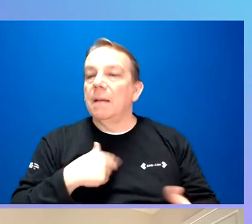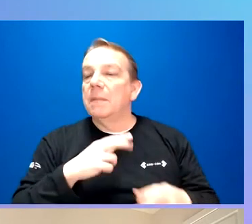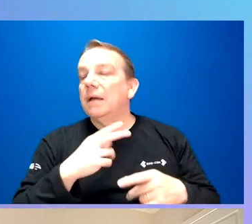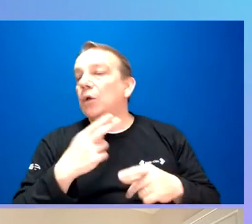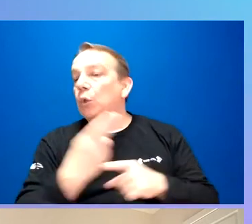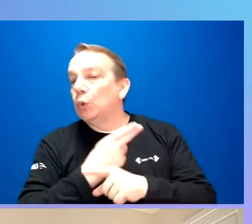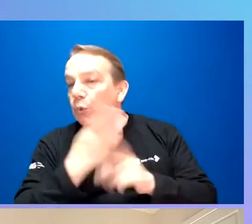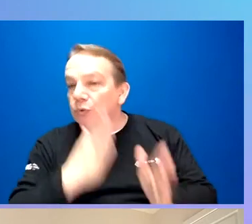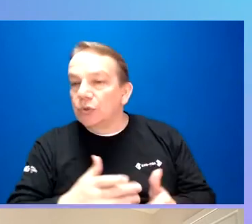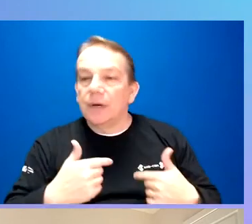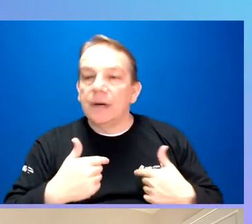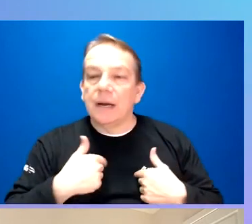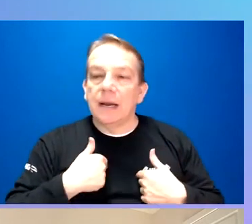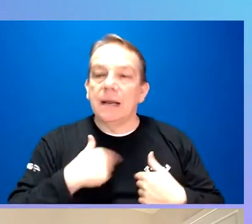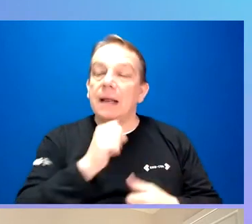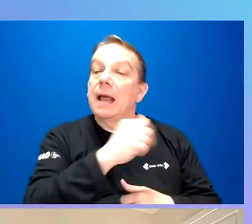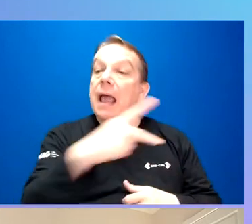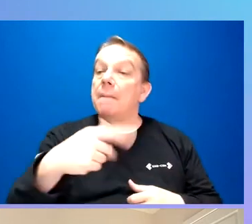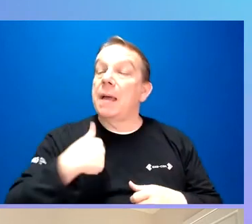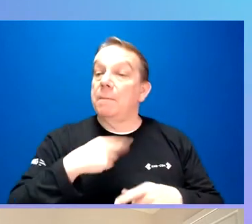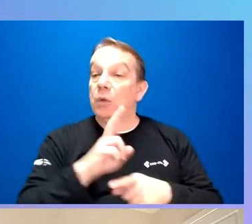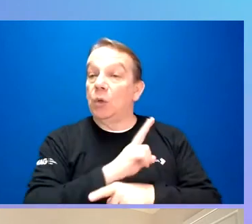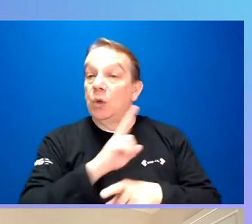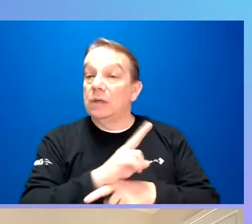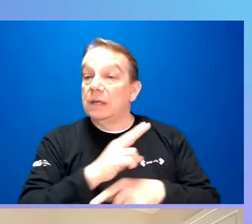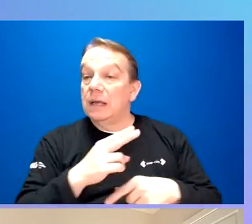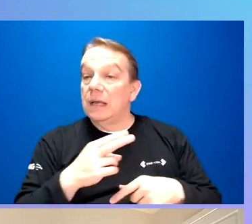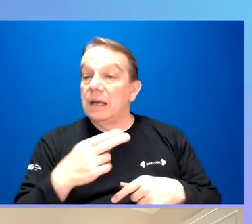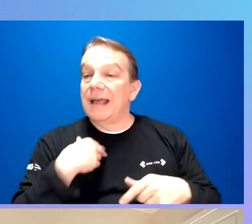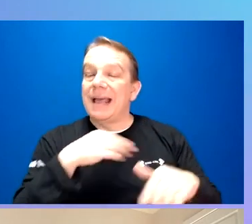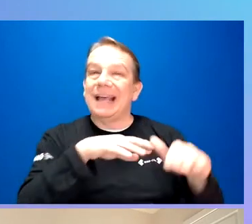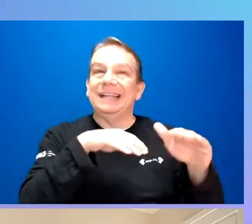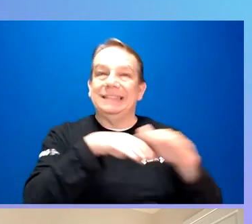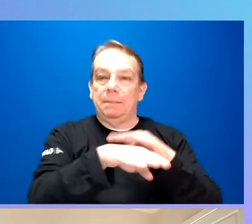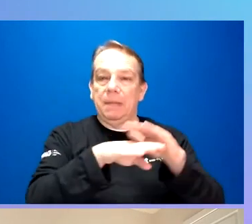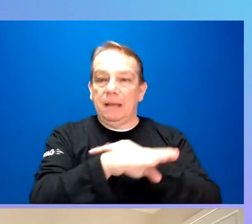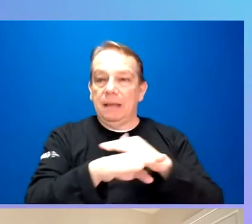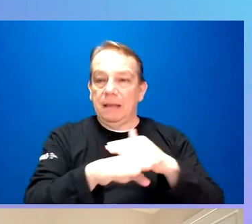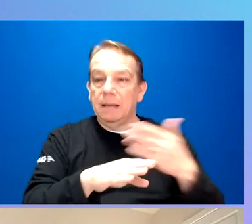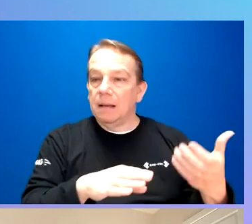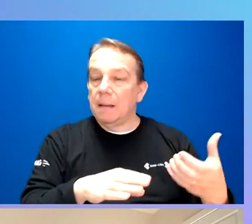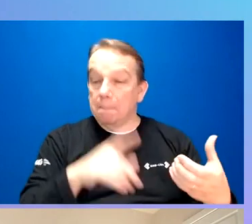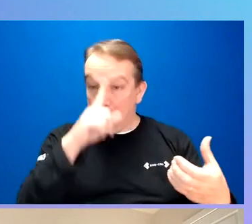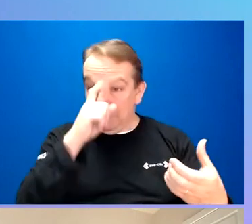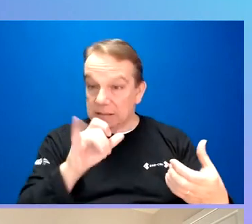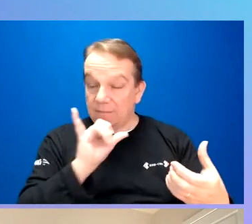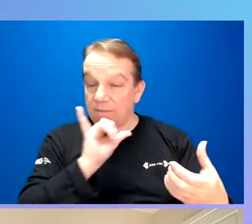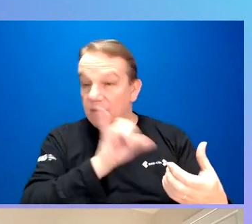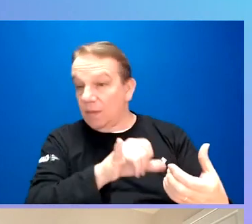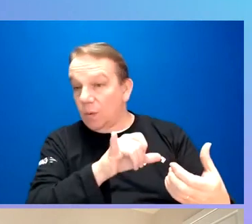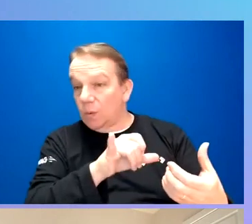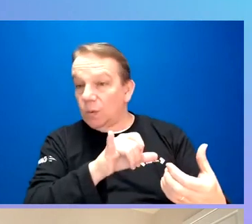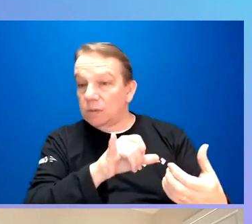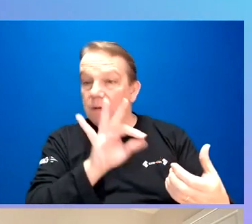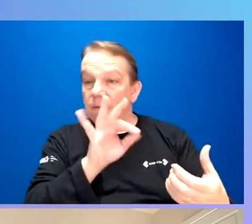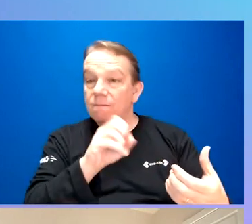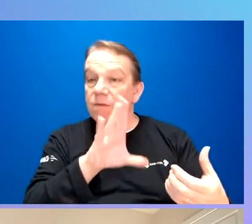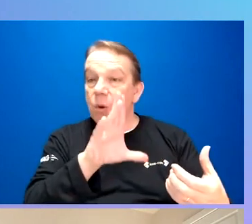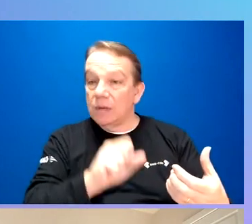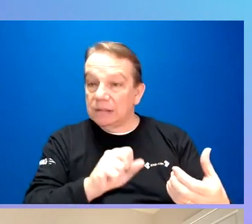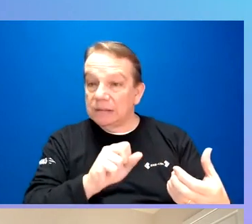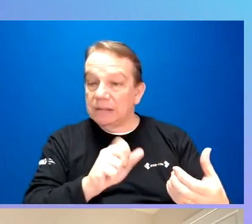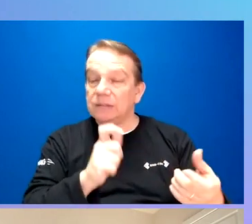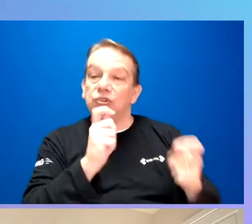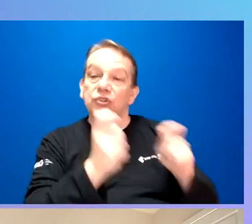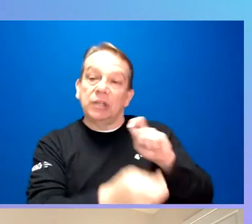and the app that I'm using has an accessibility bug, and because of which the focus